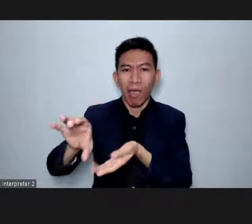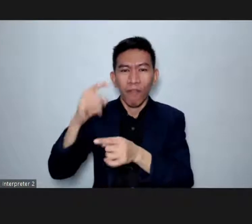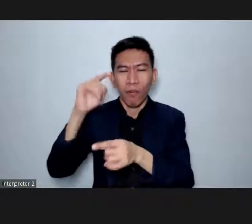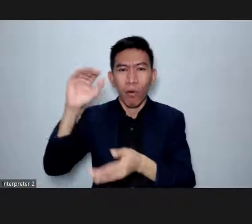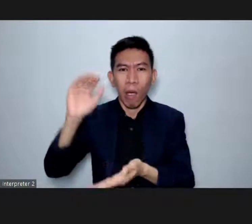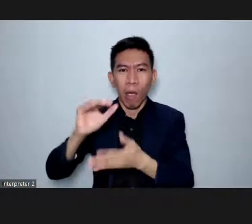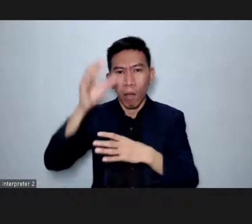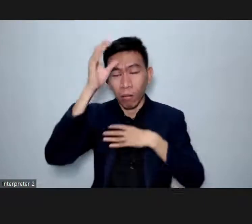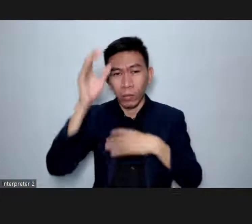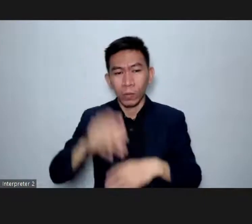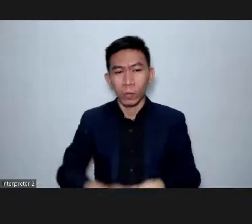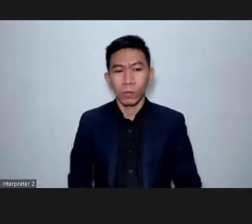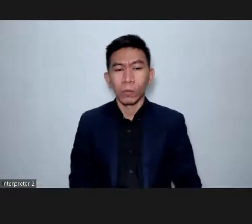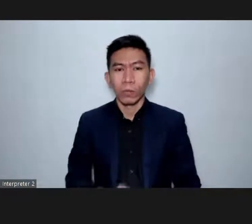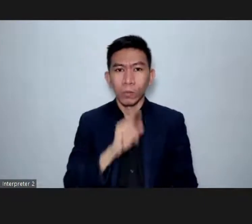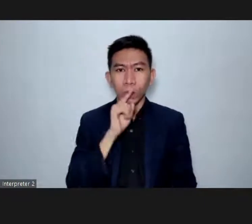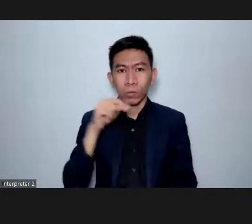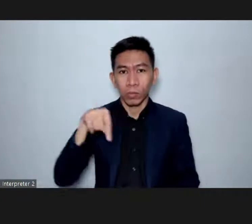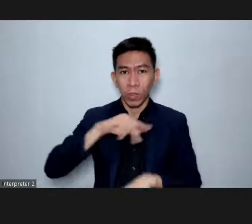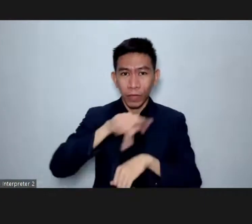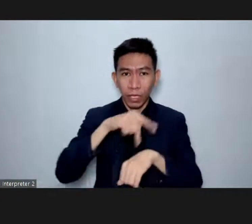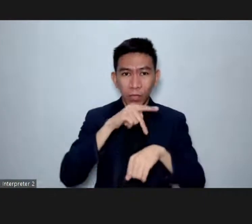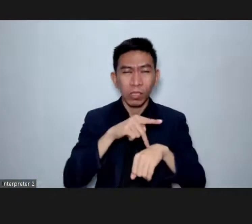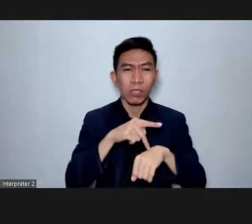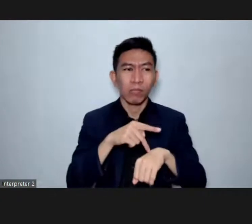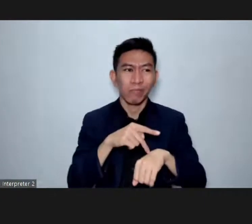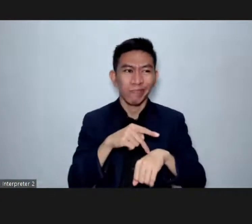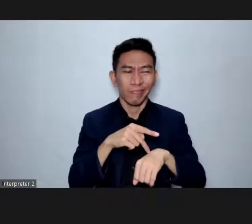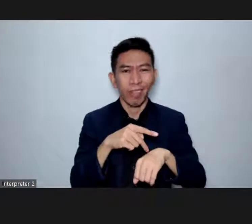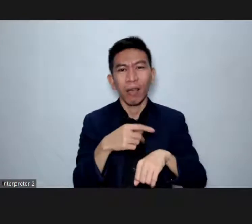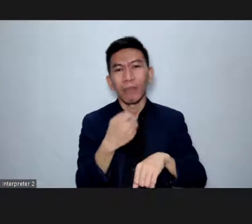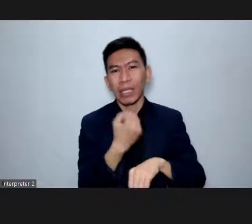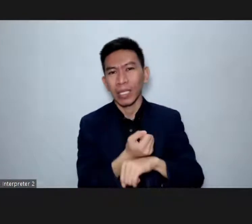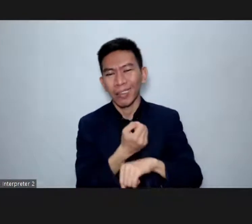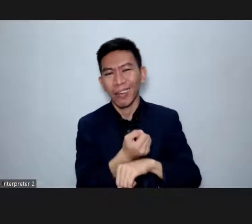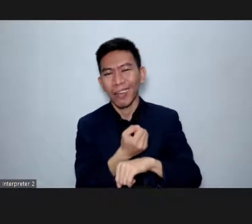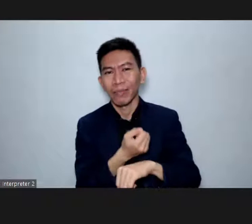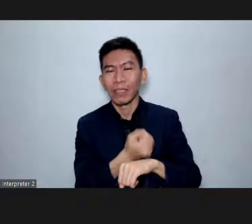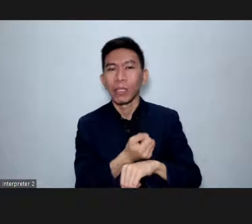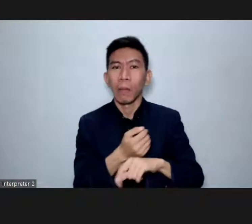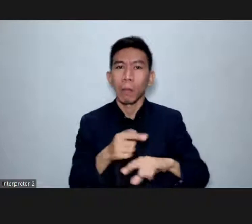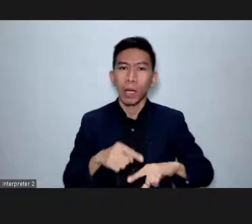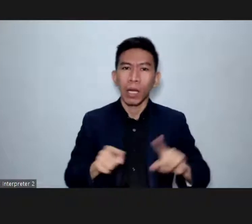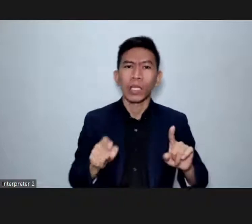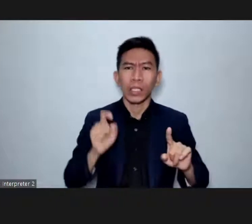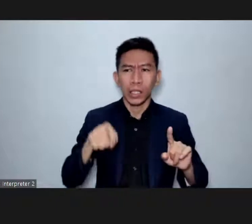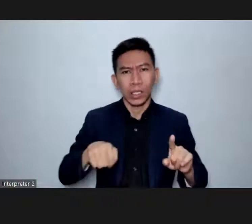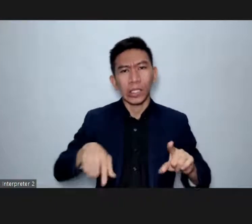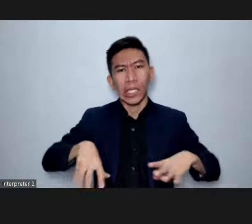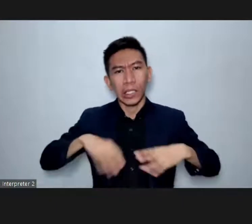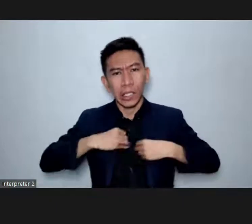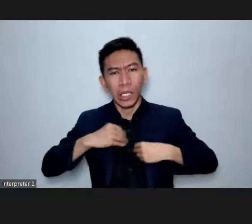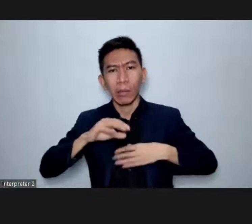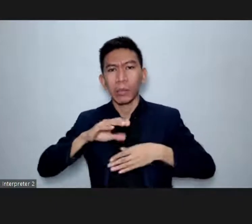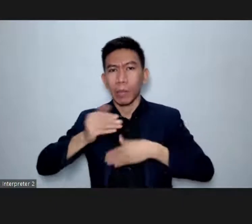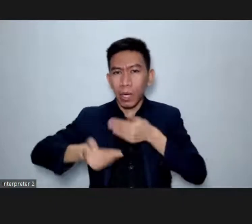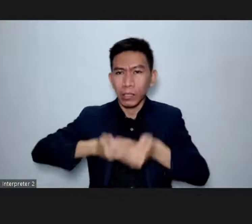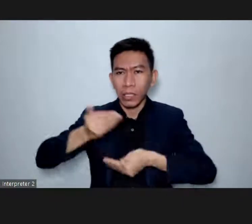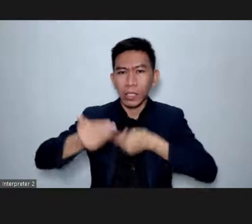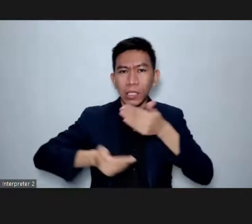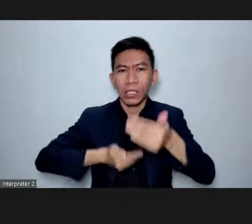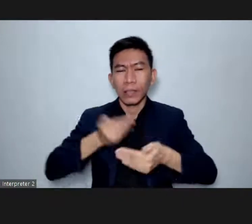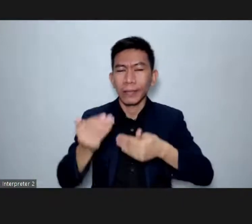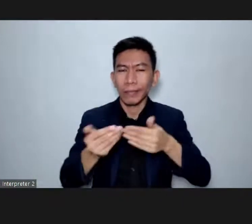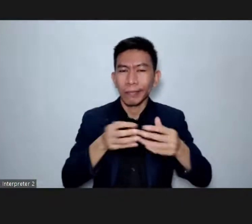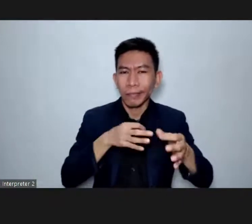be difficult, might not be easy, but I think there's no other way but to start really embracing that whole process of determining and